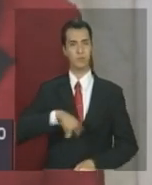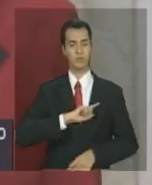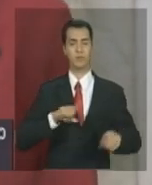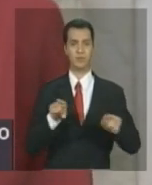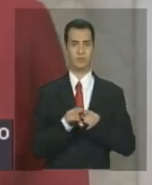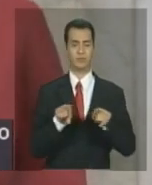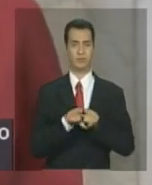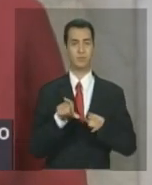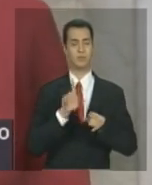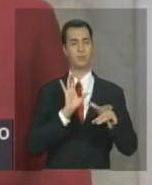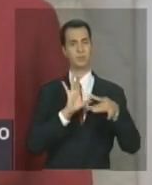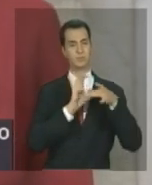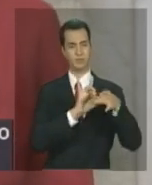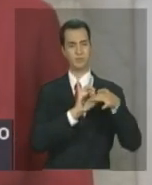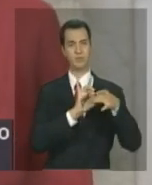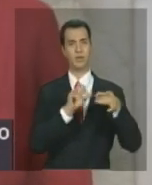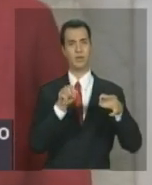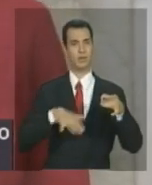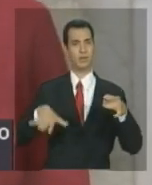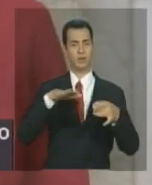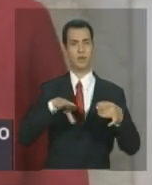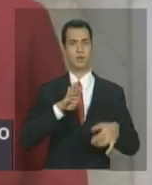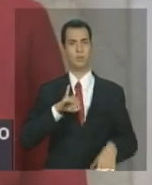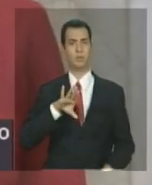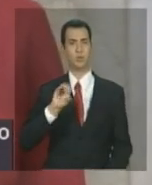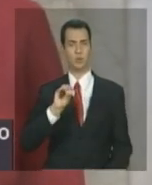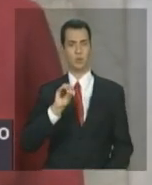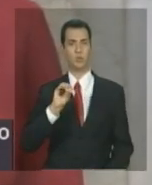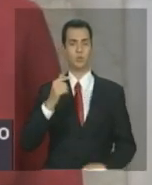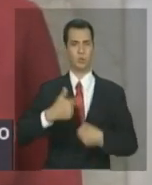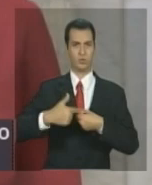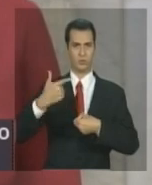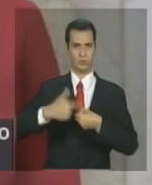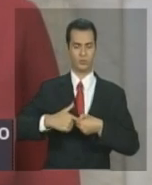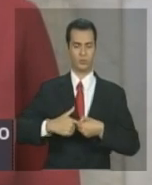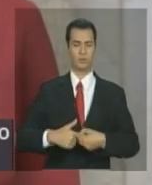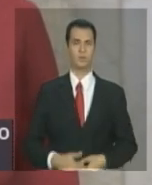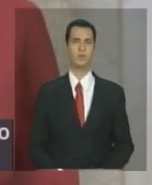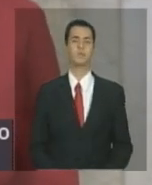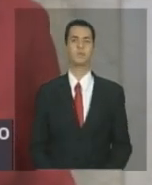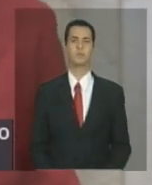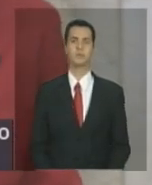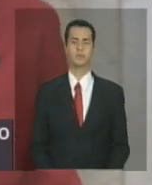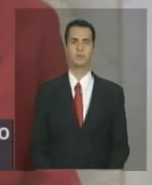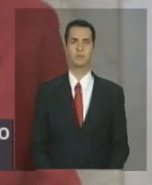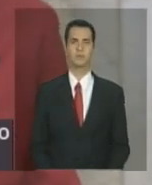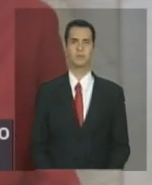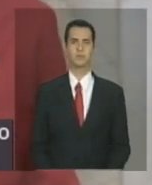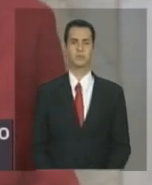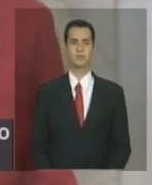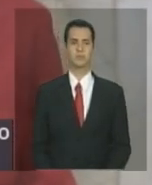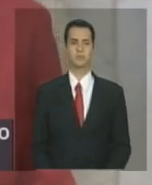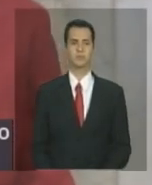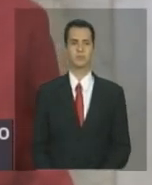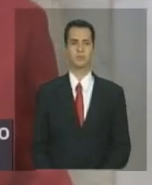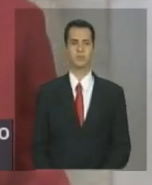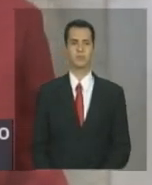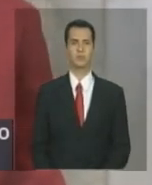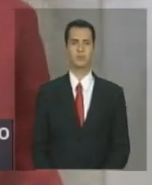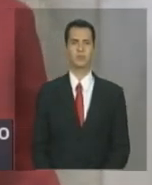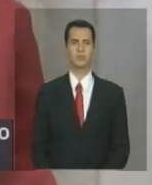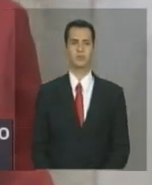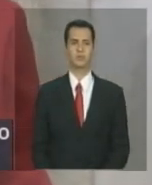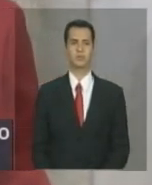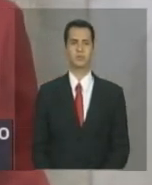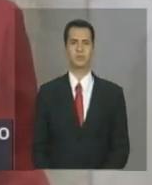área de biocombustível. Brazil and the United States are also partners in the biofuel arena. E eu queria saudar aqui